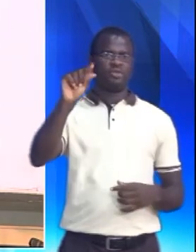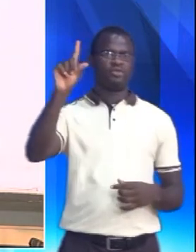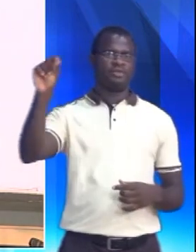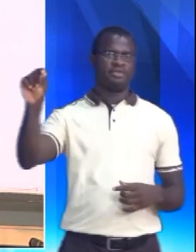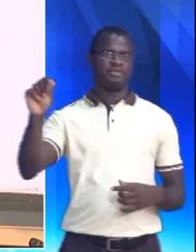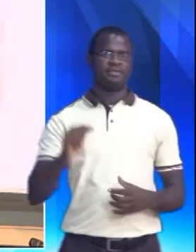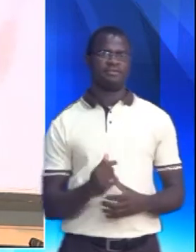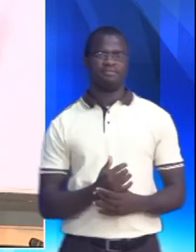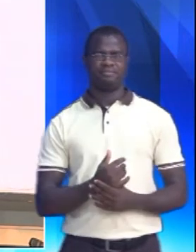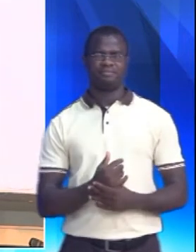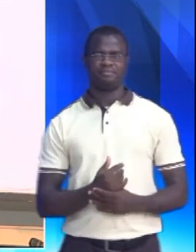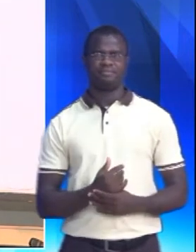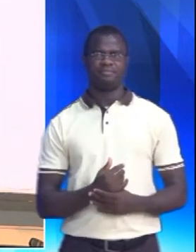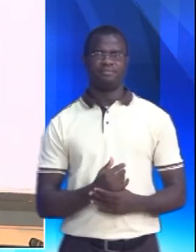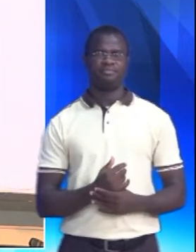2020.